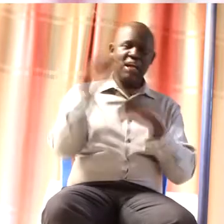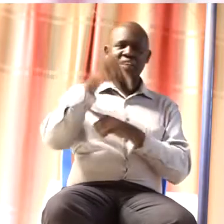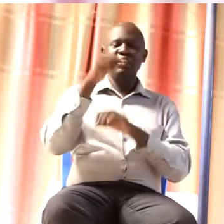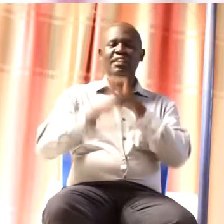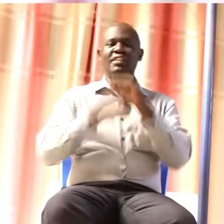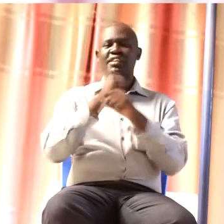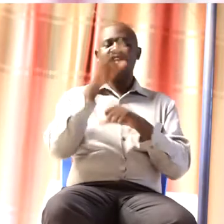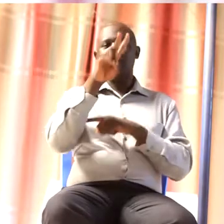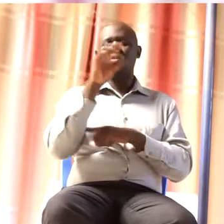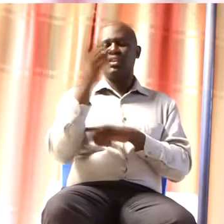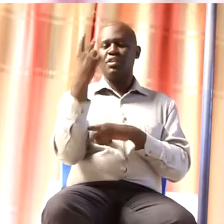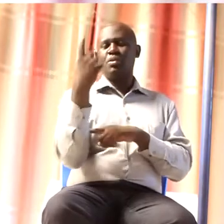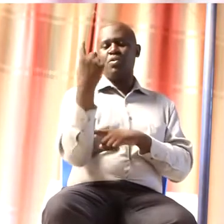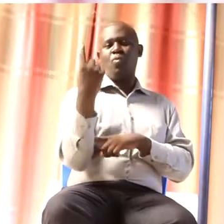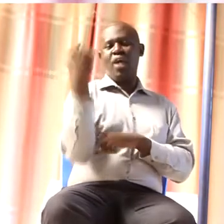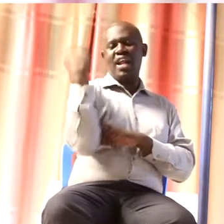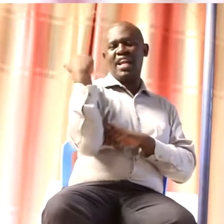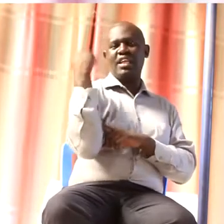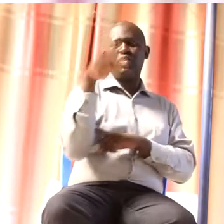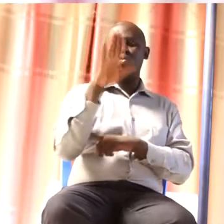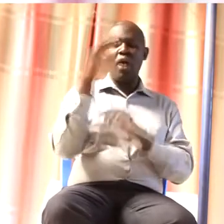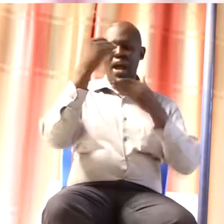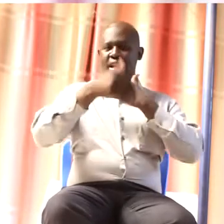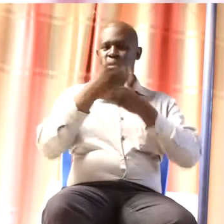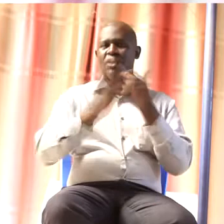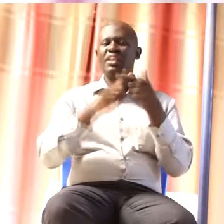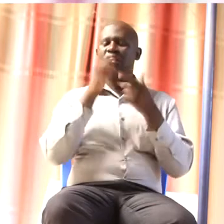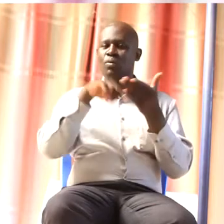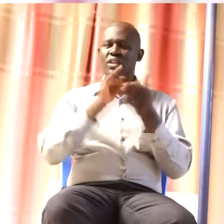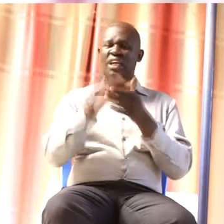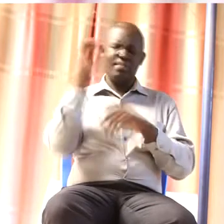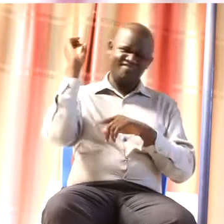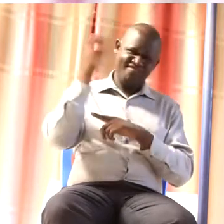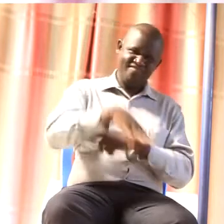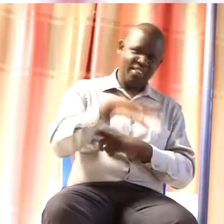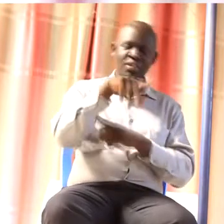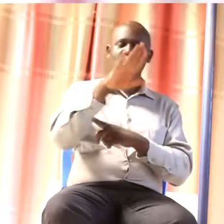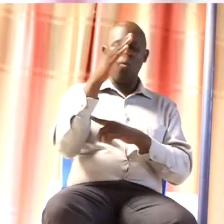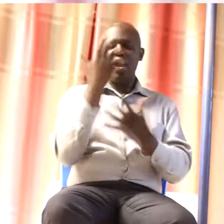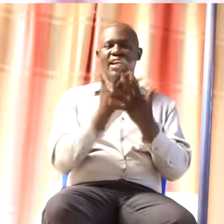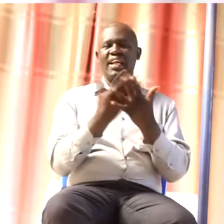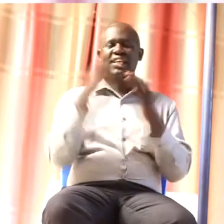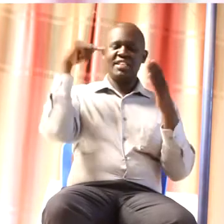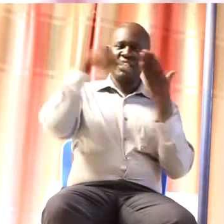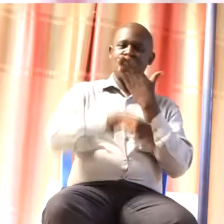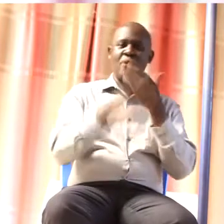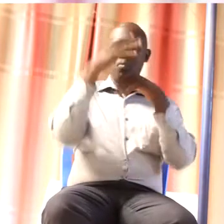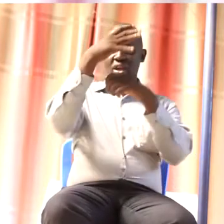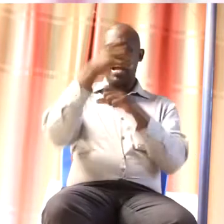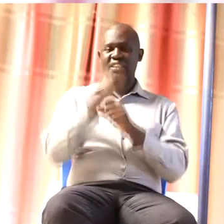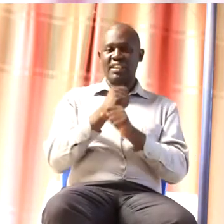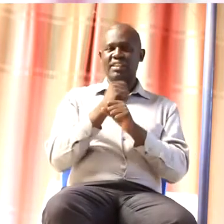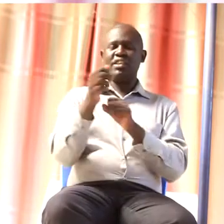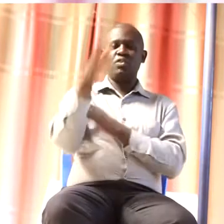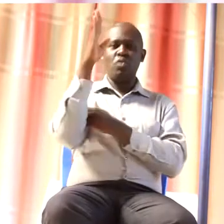2021. Touch your neighbor and tell them, cast your net deeper. Yes, we are trusting God. Just like from the scripture